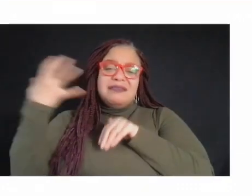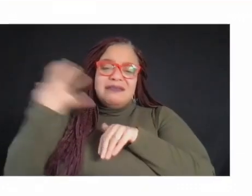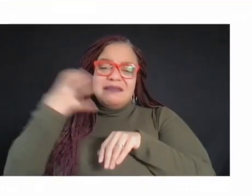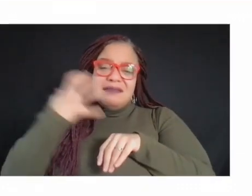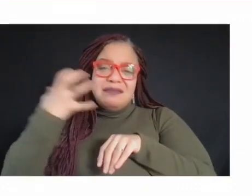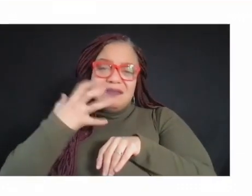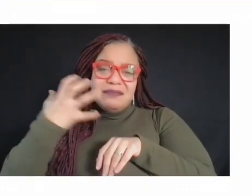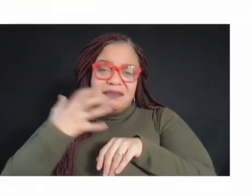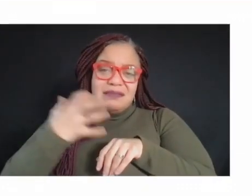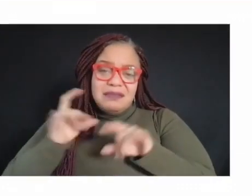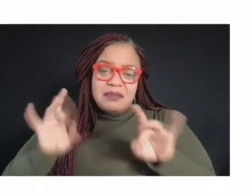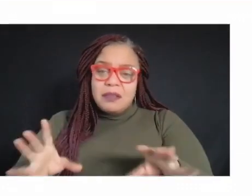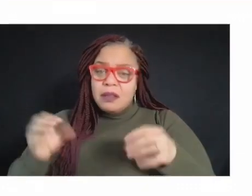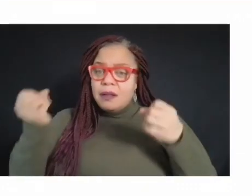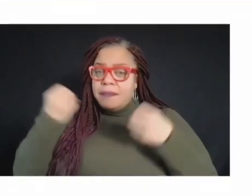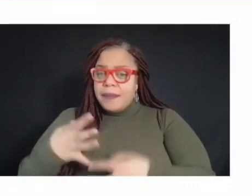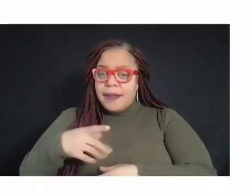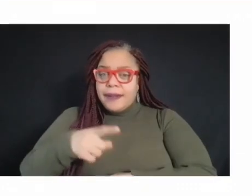not